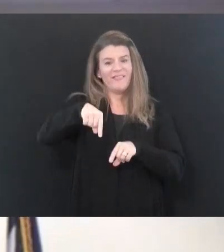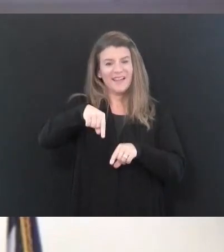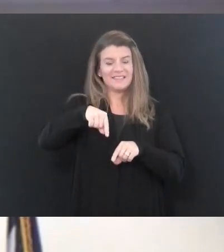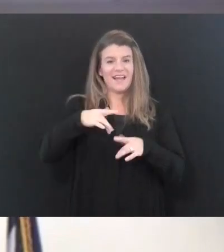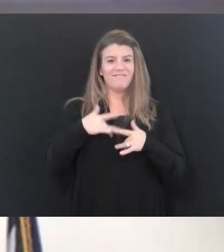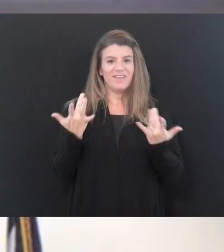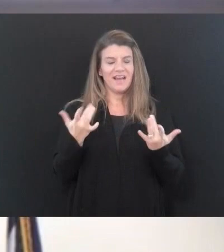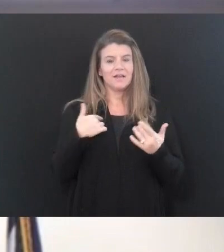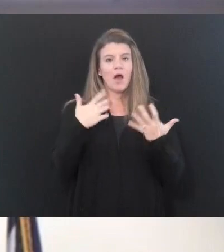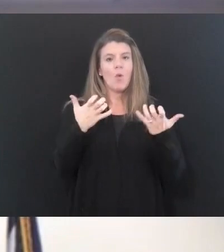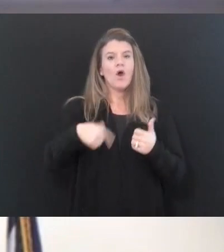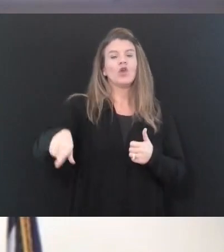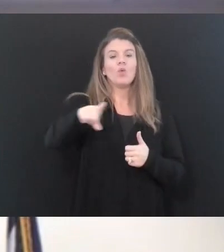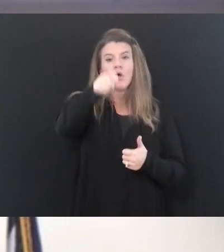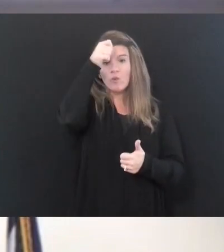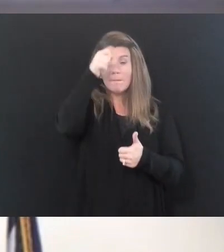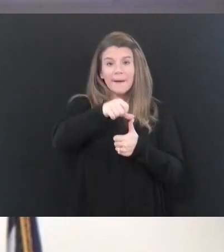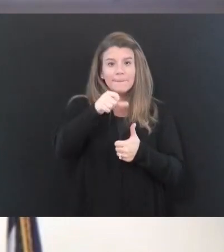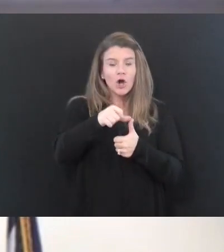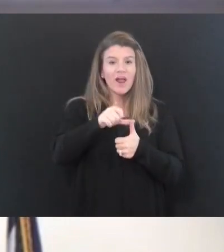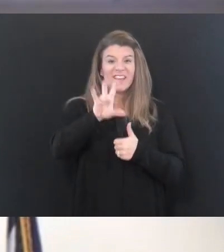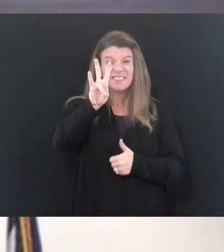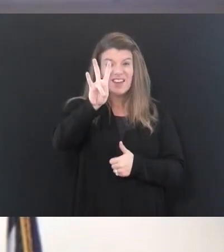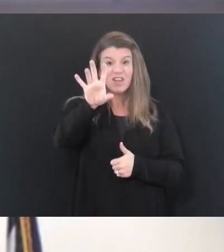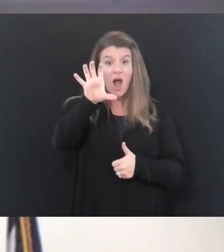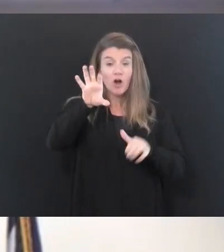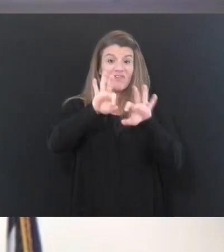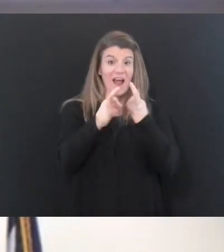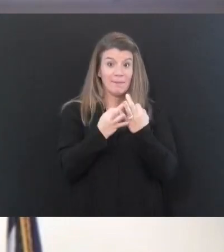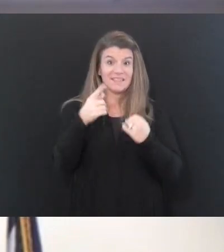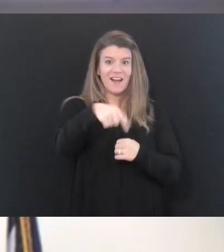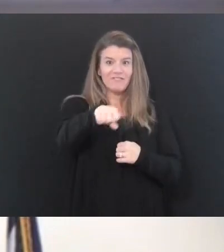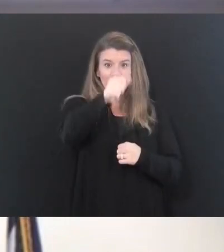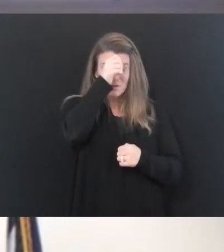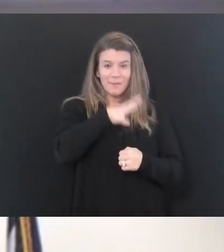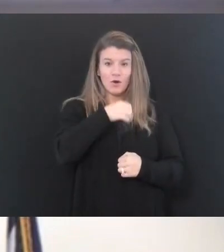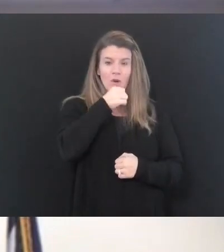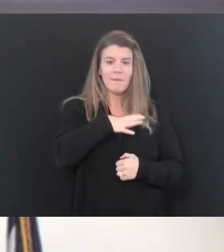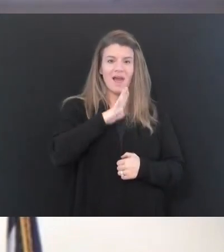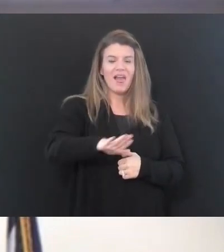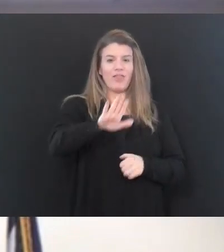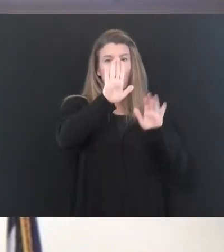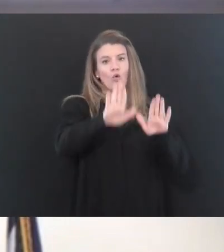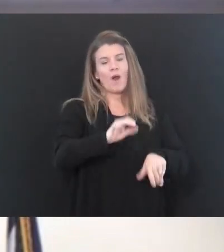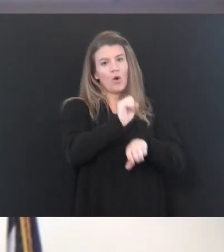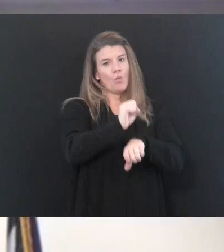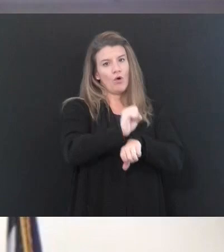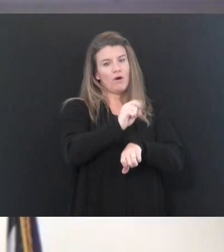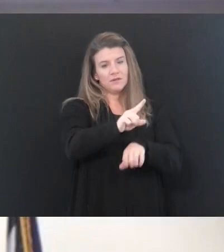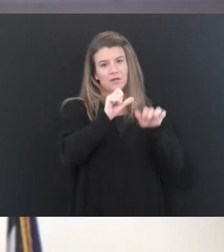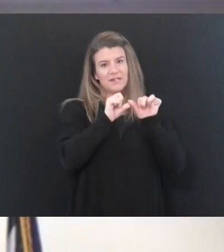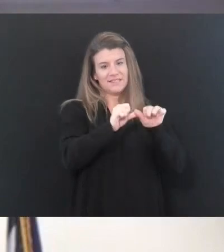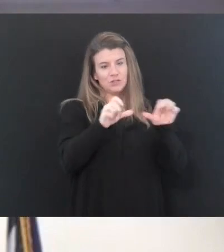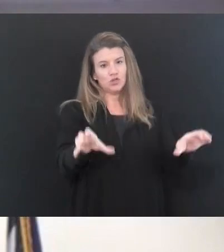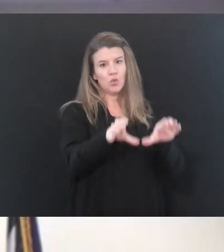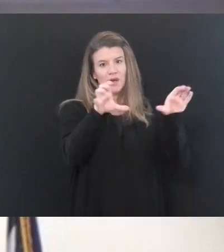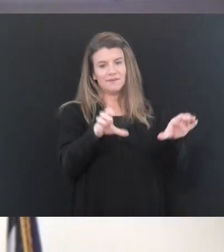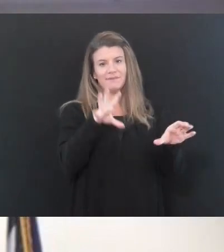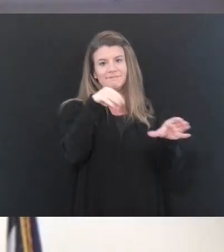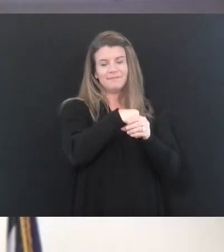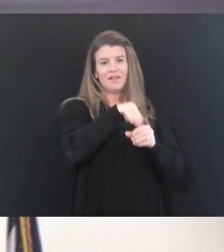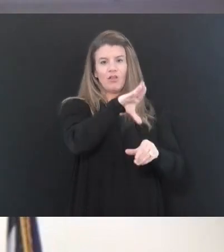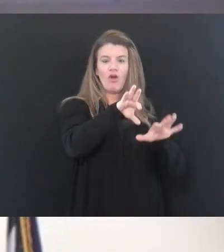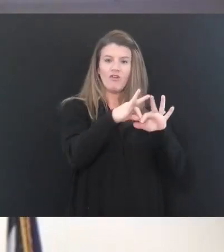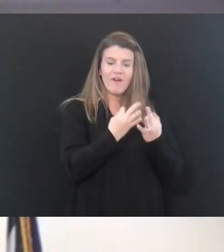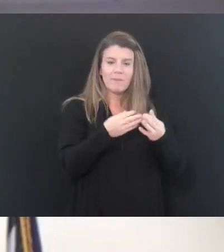I ask that we all remember the 1,700 families of those men and women and the great work that they continue to do as families to be able to allow